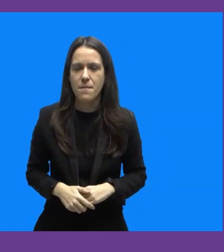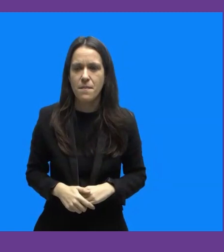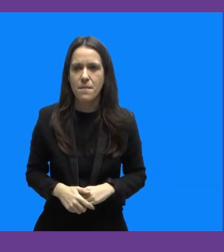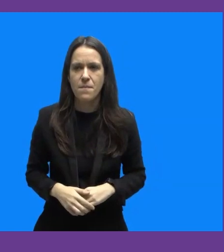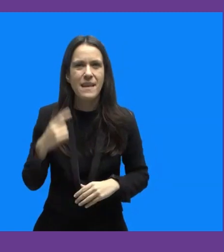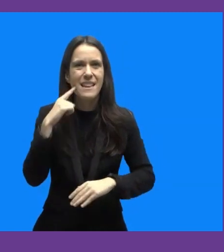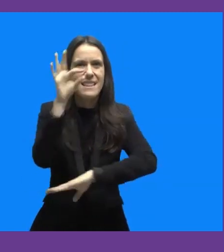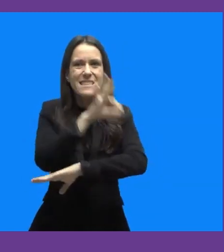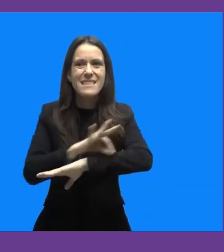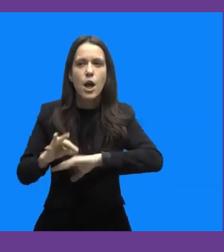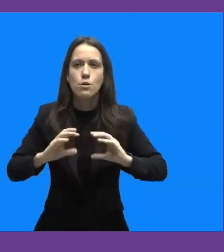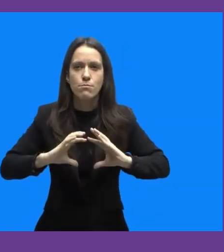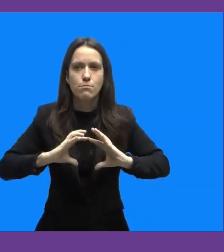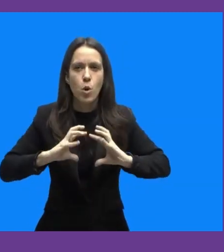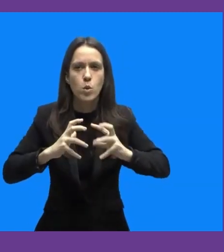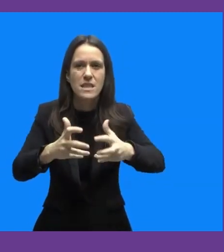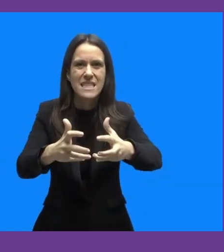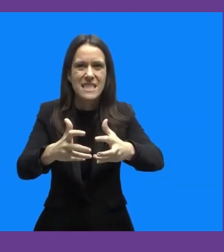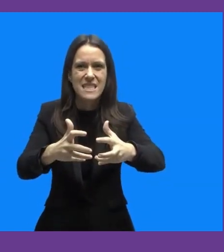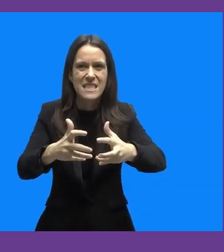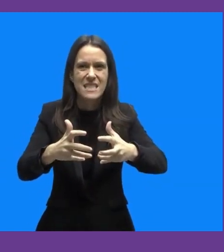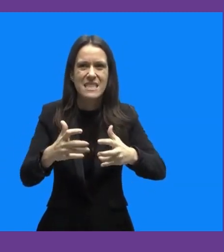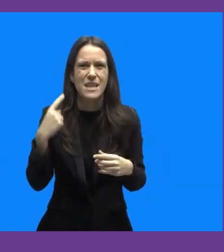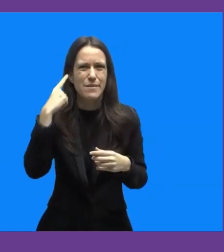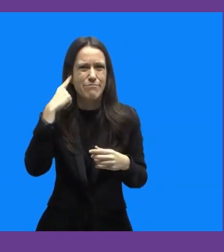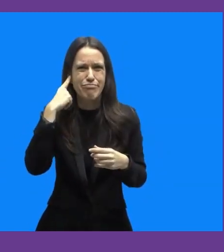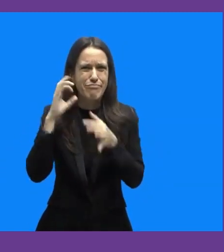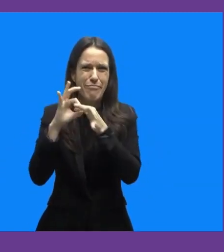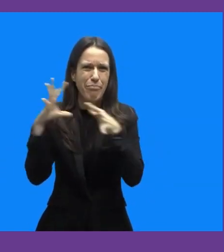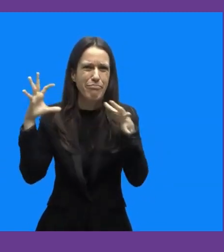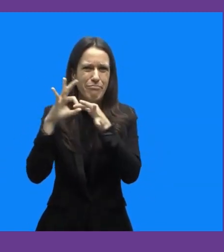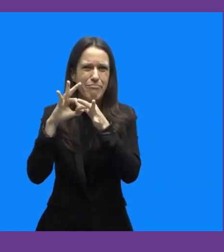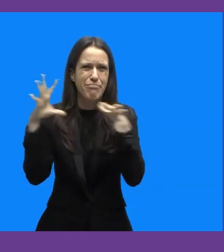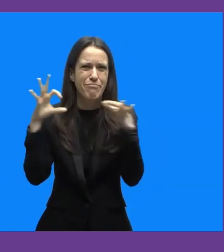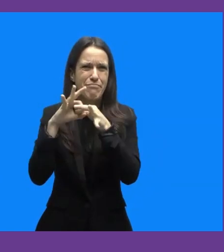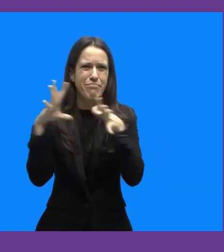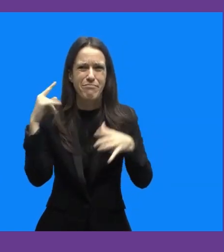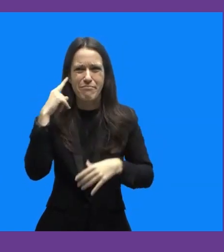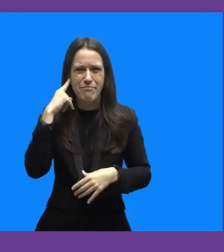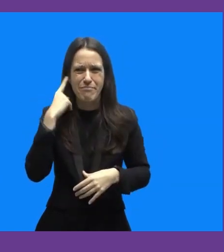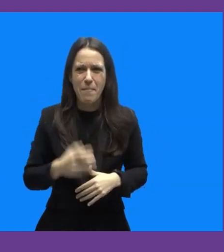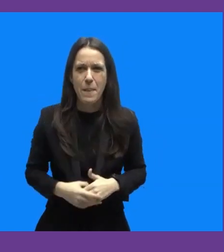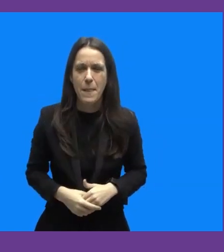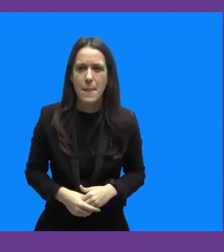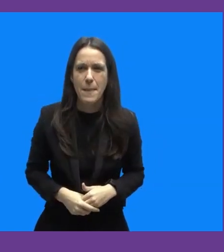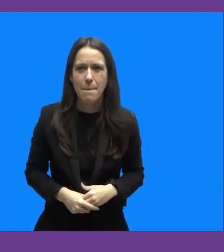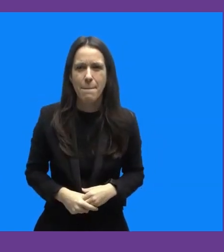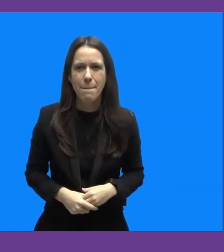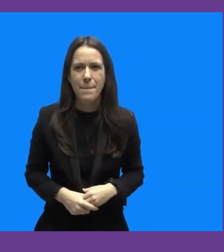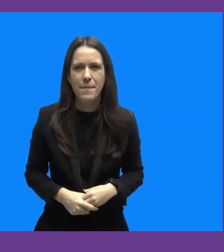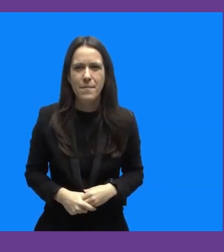engage people through the process of design is